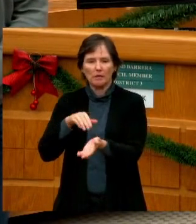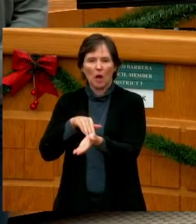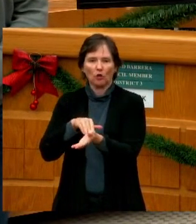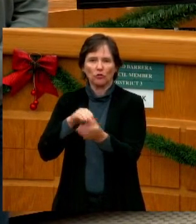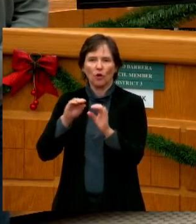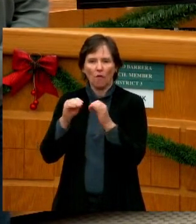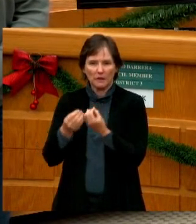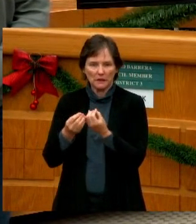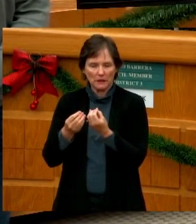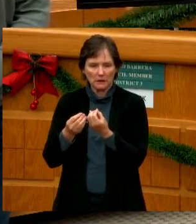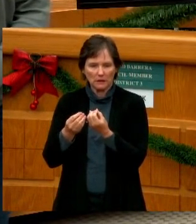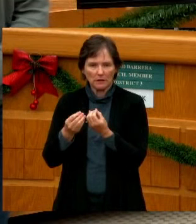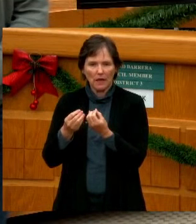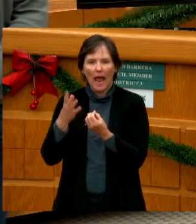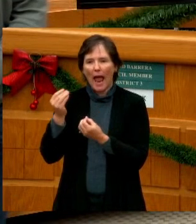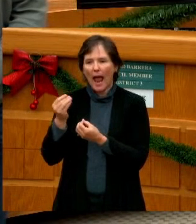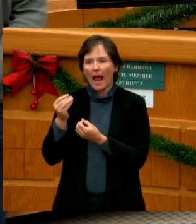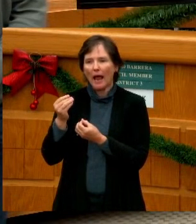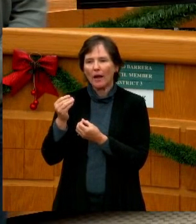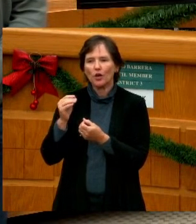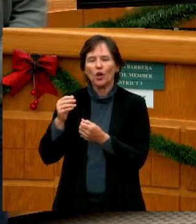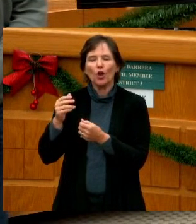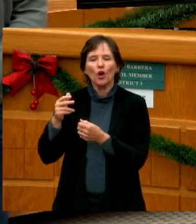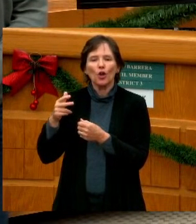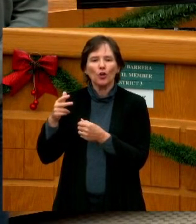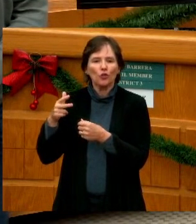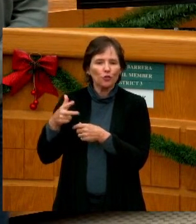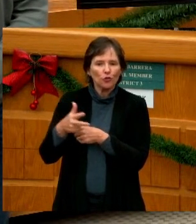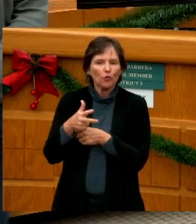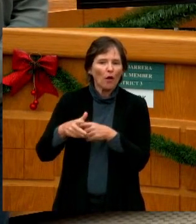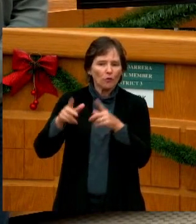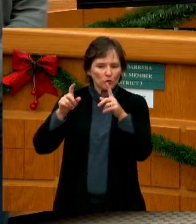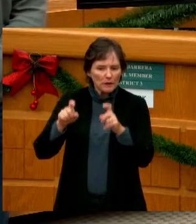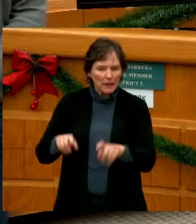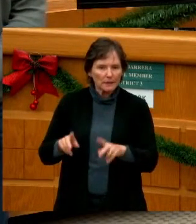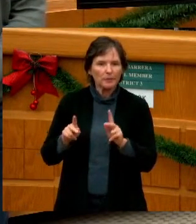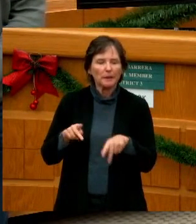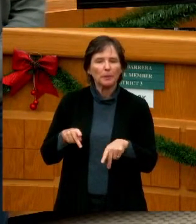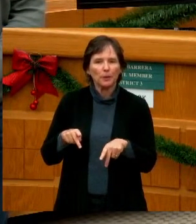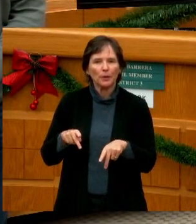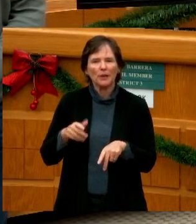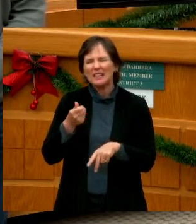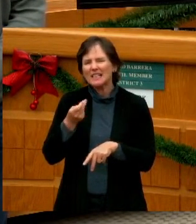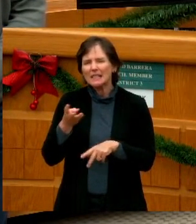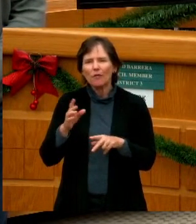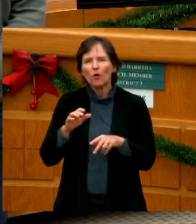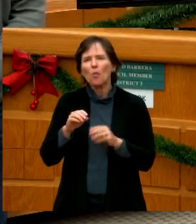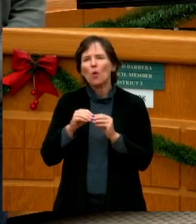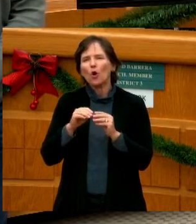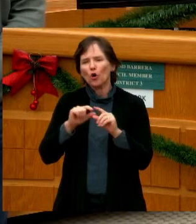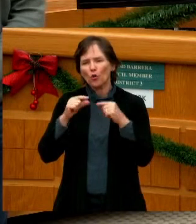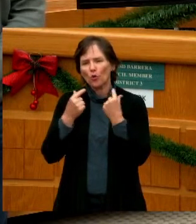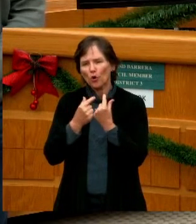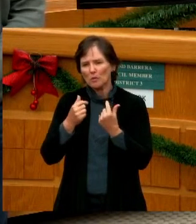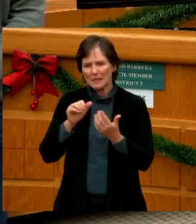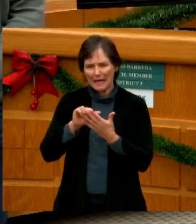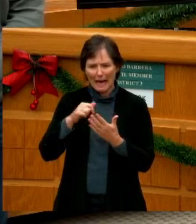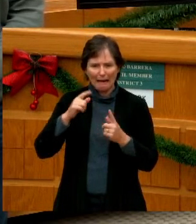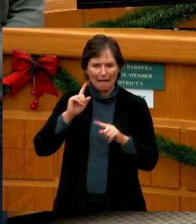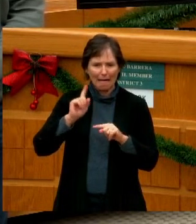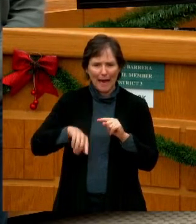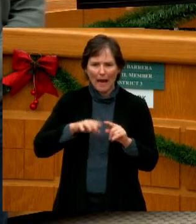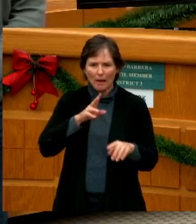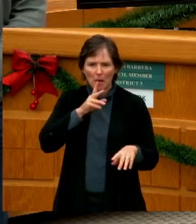public health staff who's out there, with the COVID drive-thrus, and several other groups that I don't have on the top